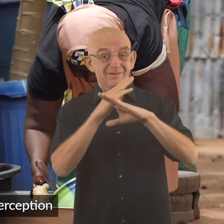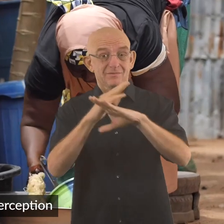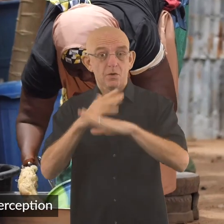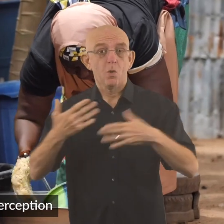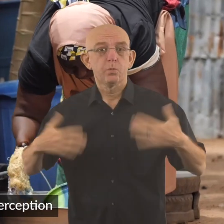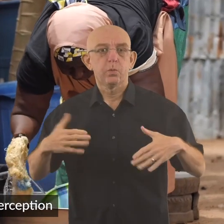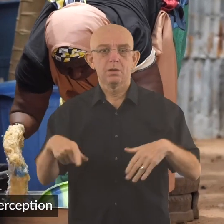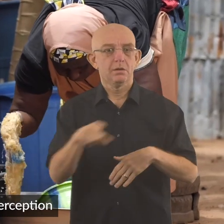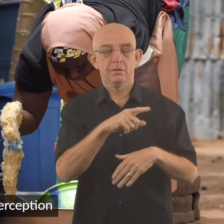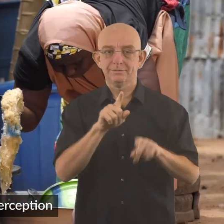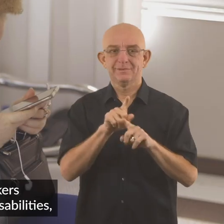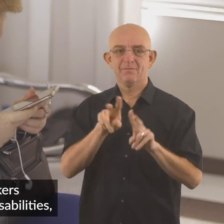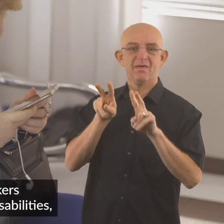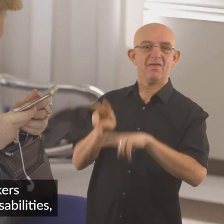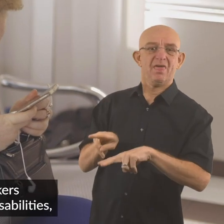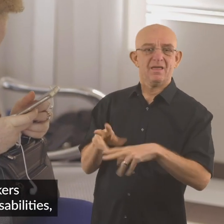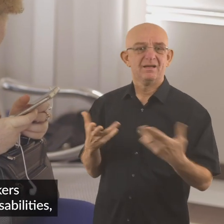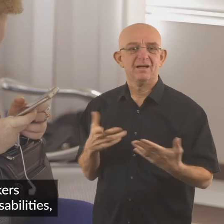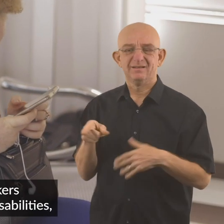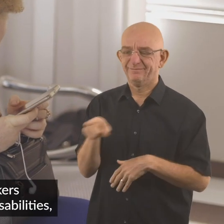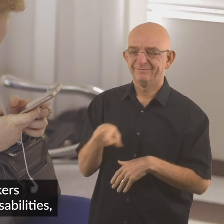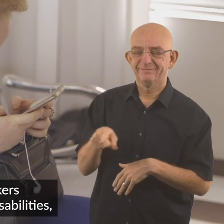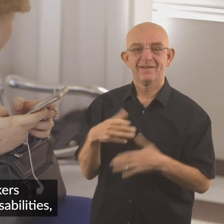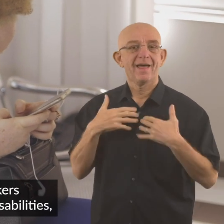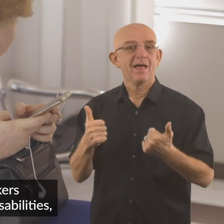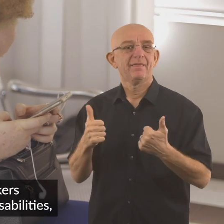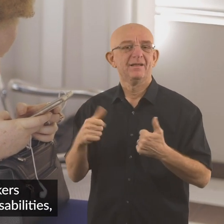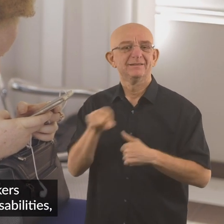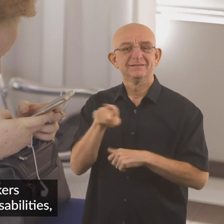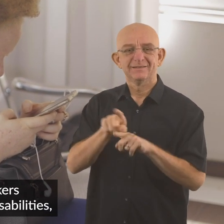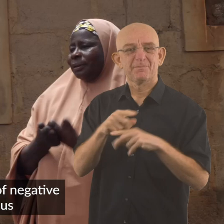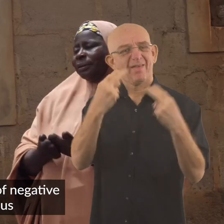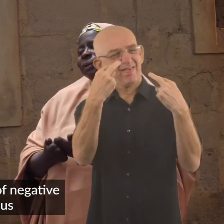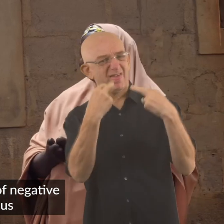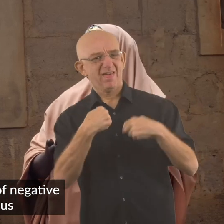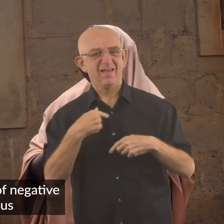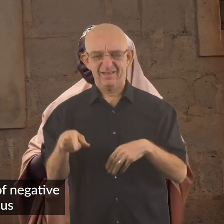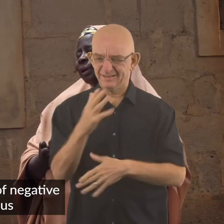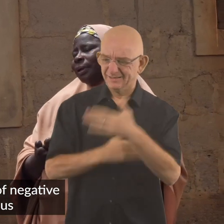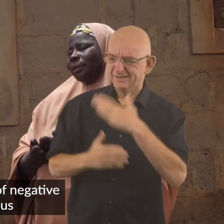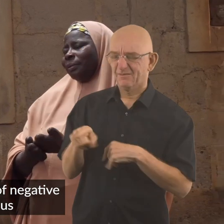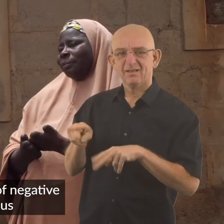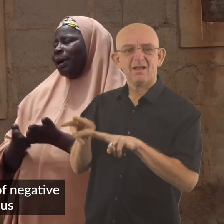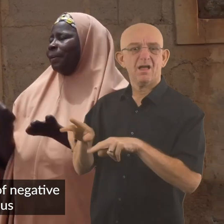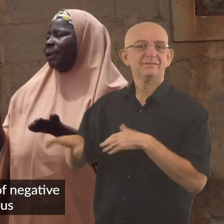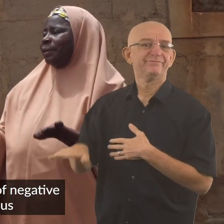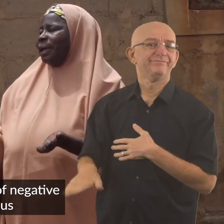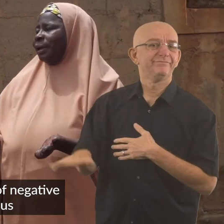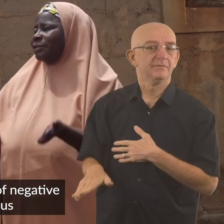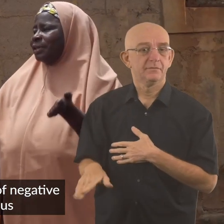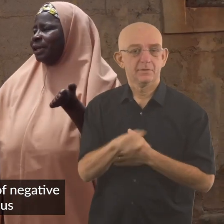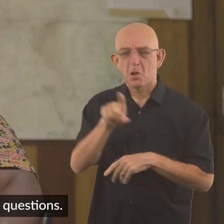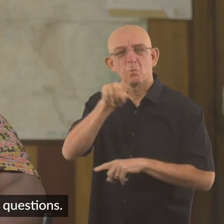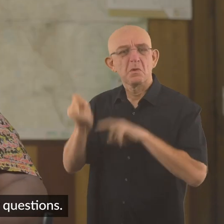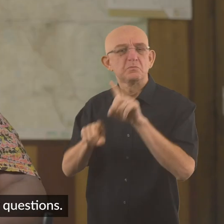Another barrier is the perception of the health workers towards women with disabilities. They have some kind of negative